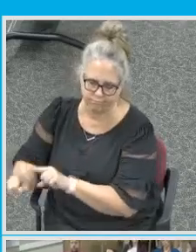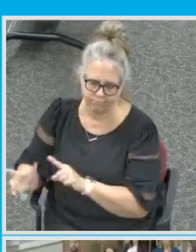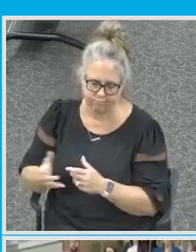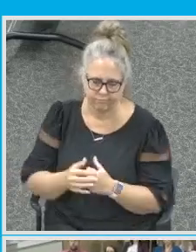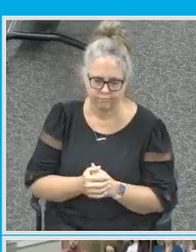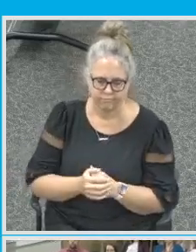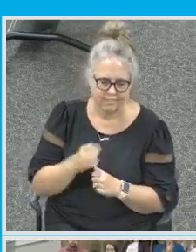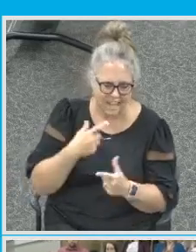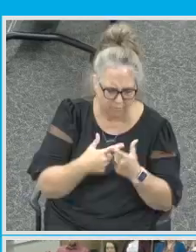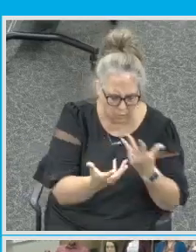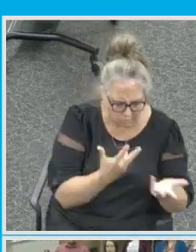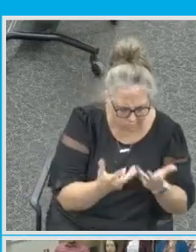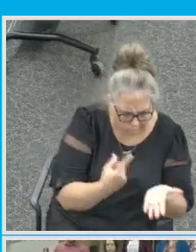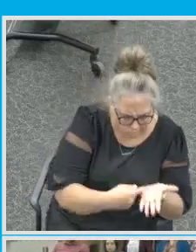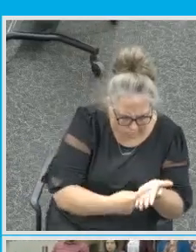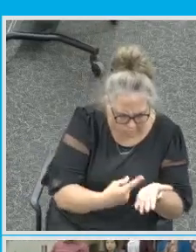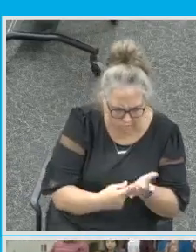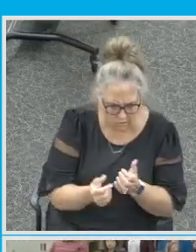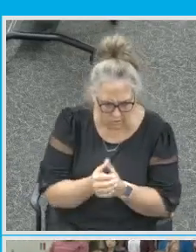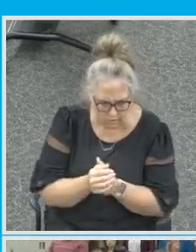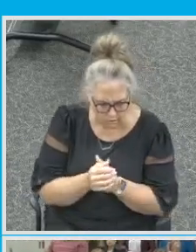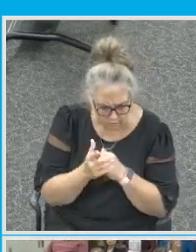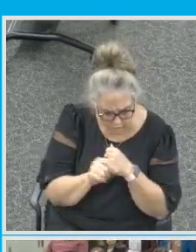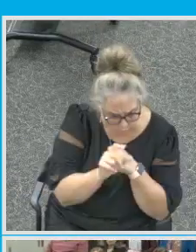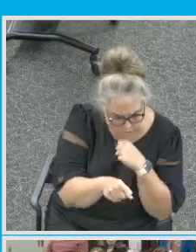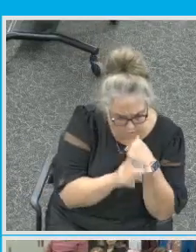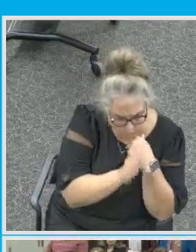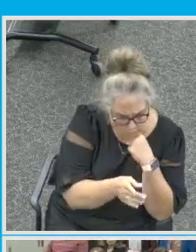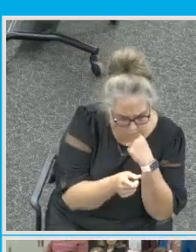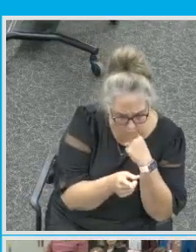answer it honestly makes all the difference.